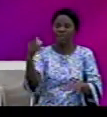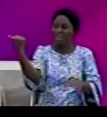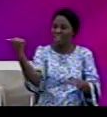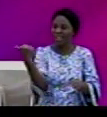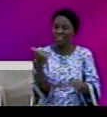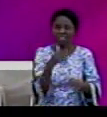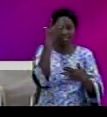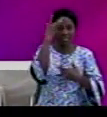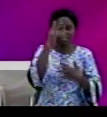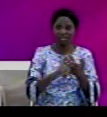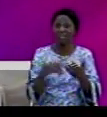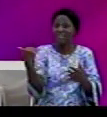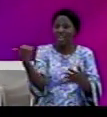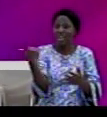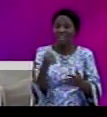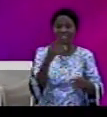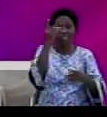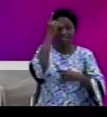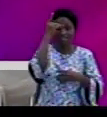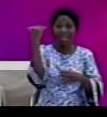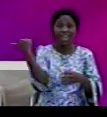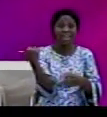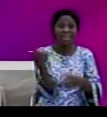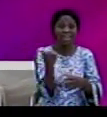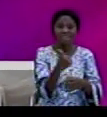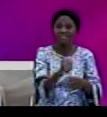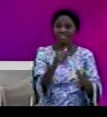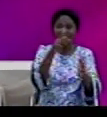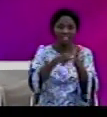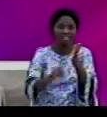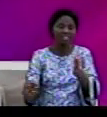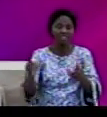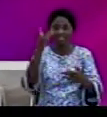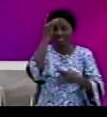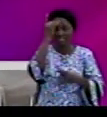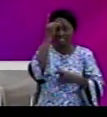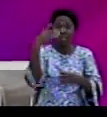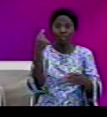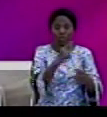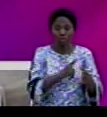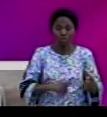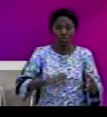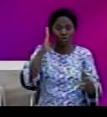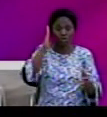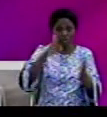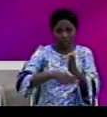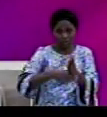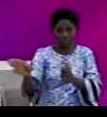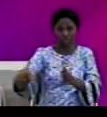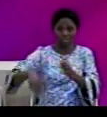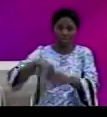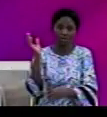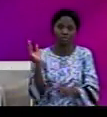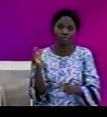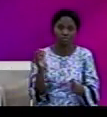sickness, any diseases, any terminal disease, the Lord will flush it out.